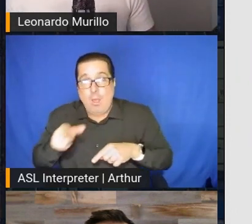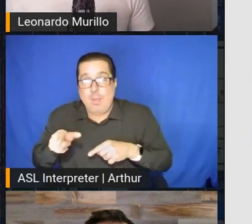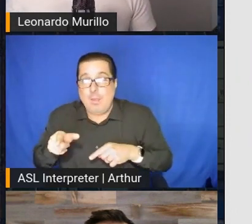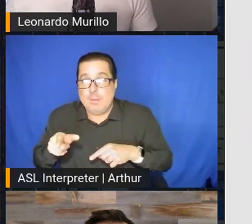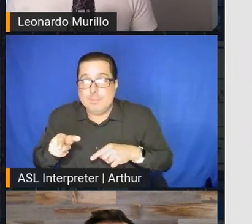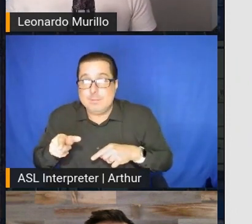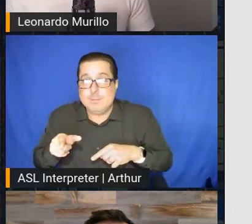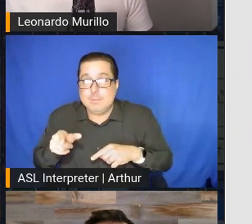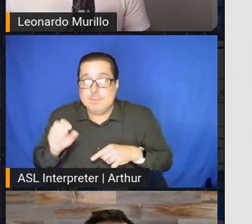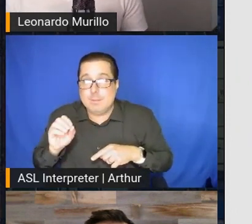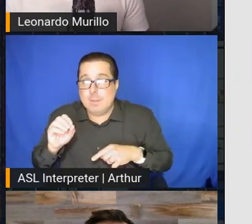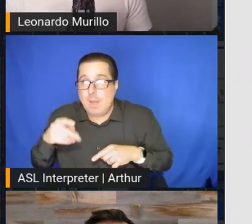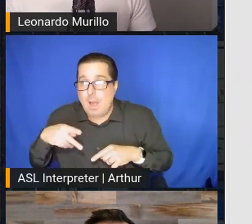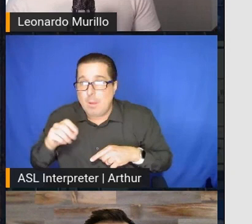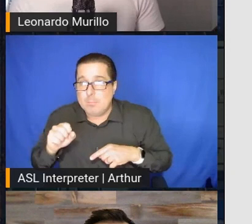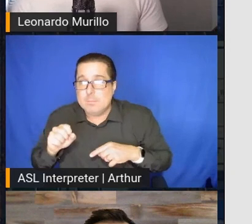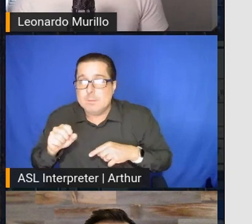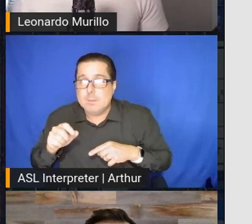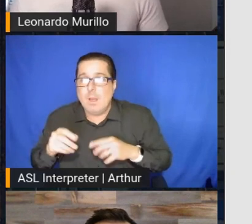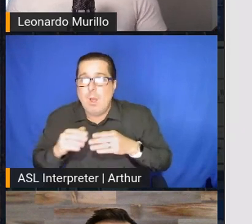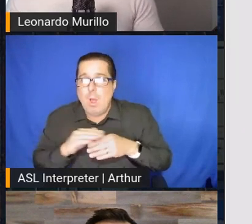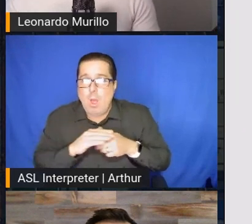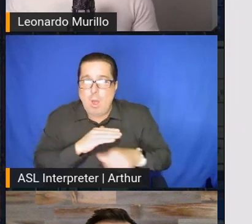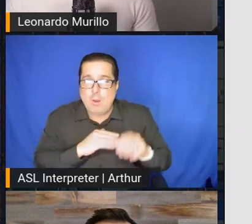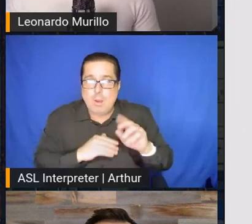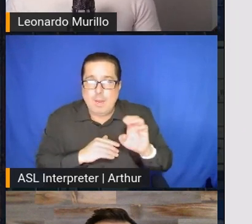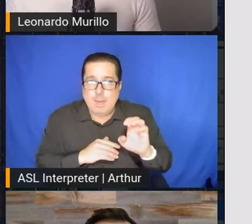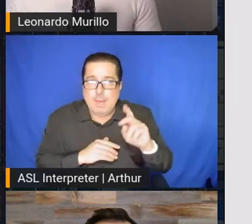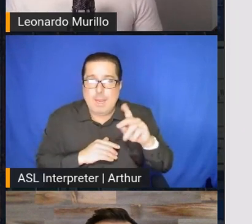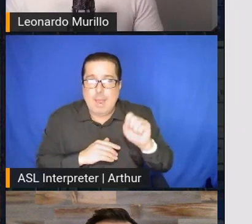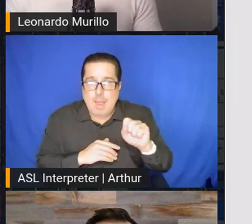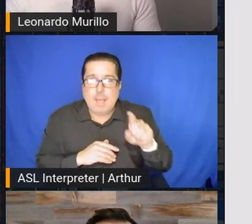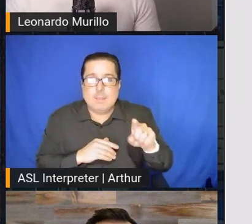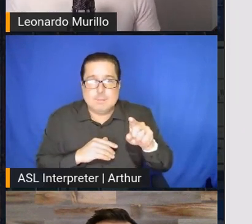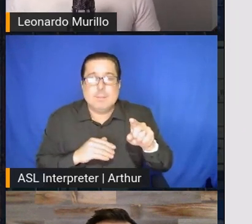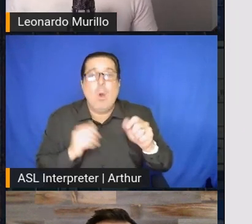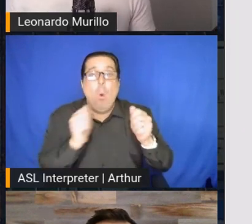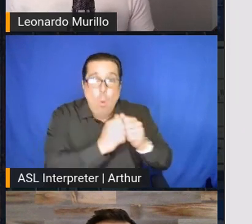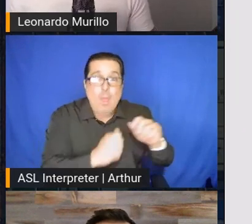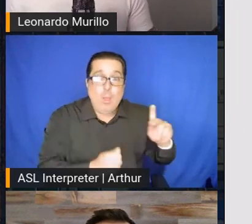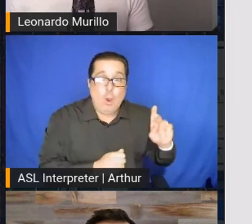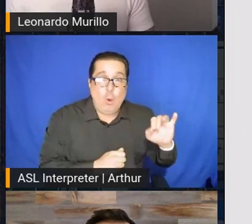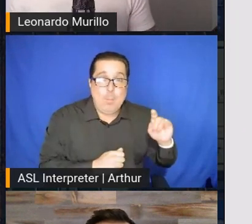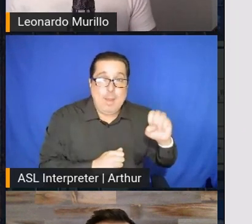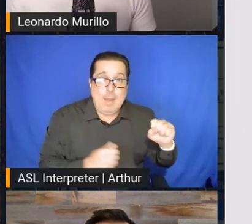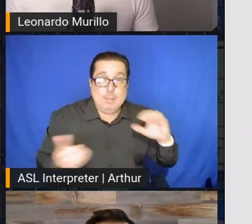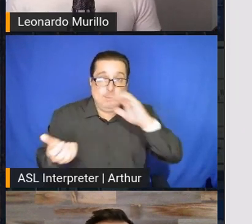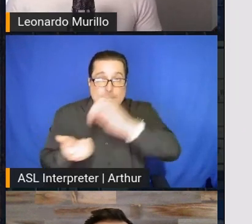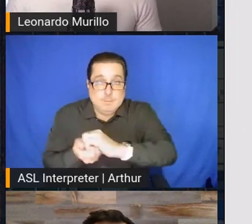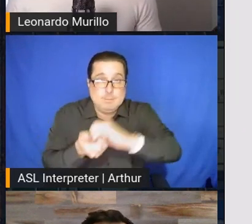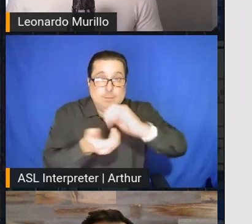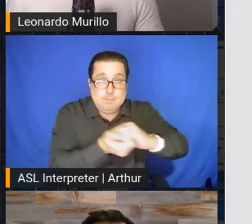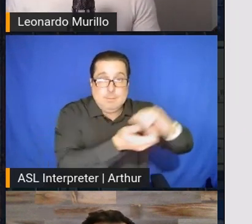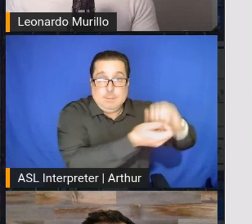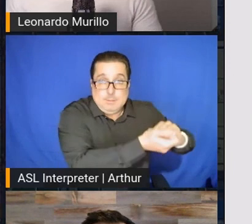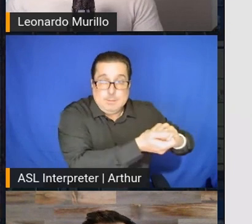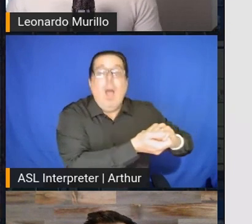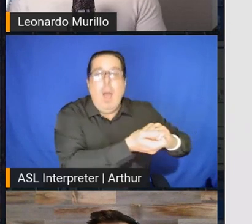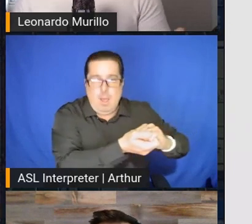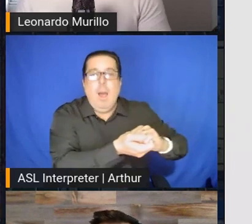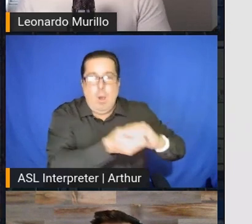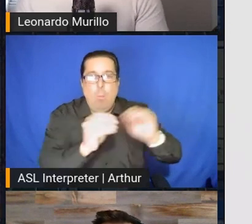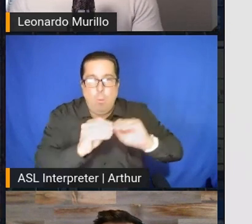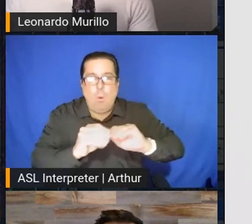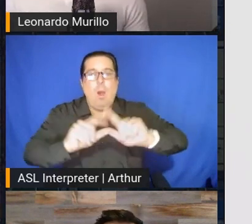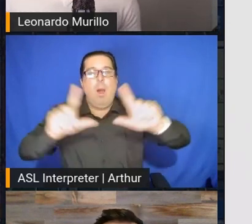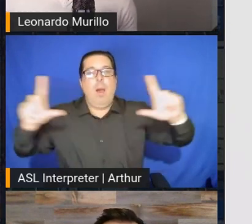of EKS and on top of Kubernetes, because it allows you to see what's going on, right? To have clarity and to